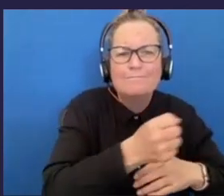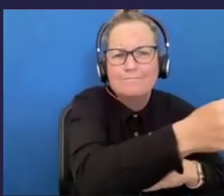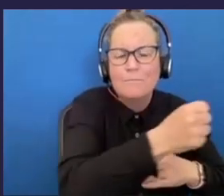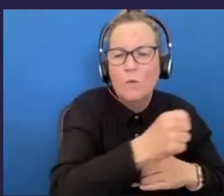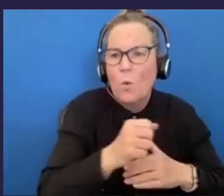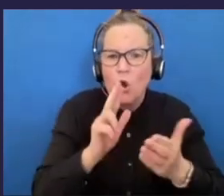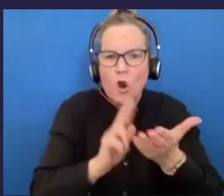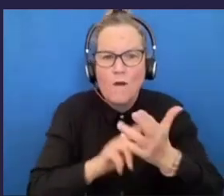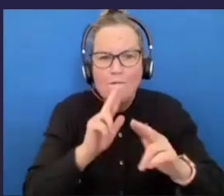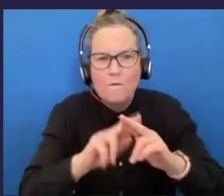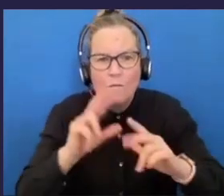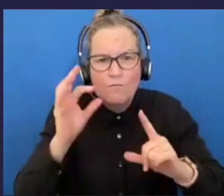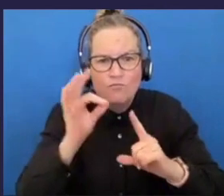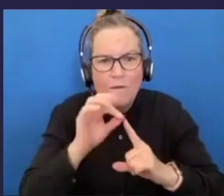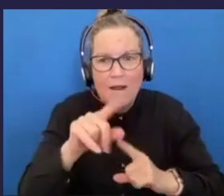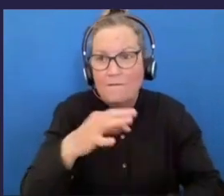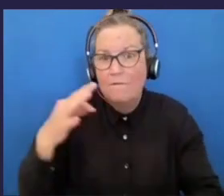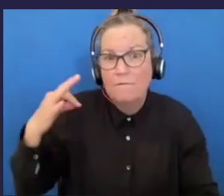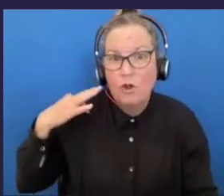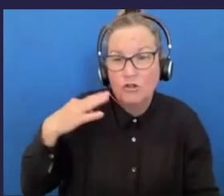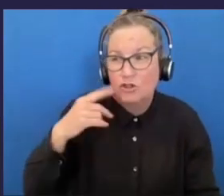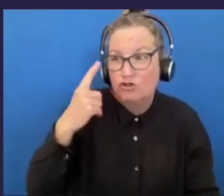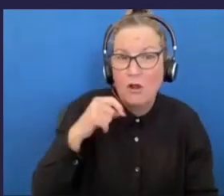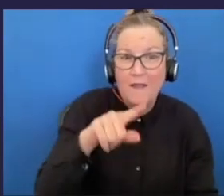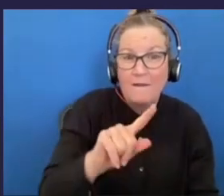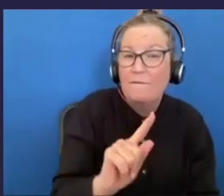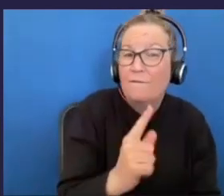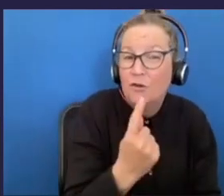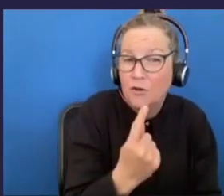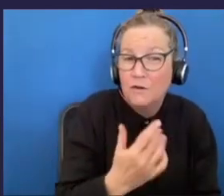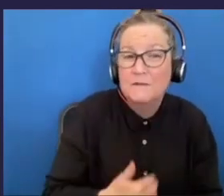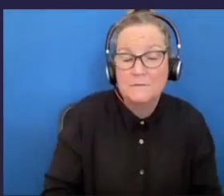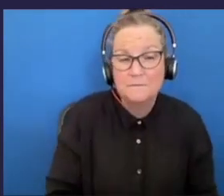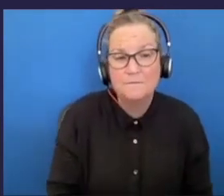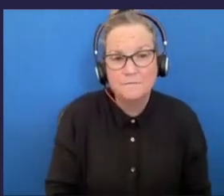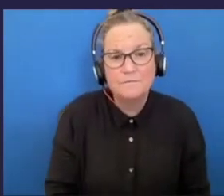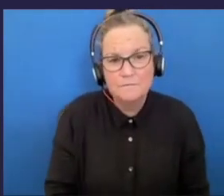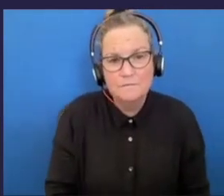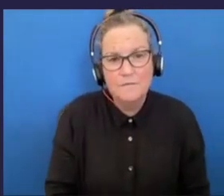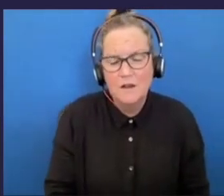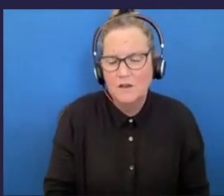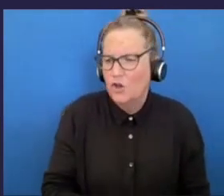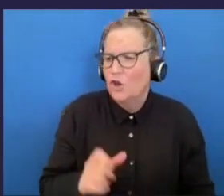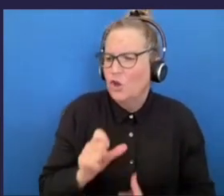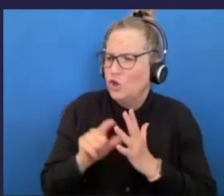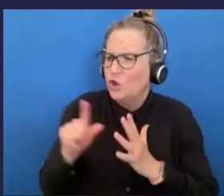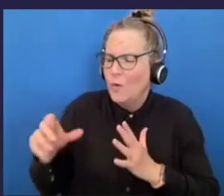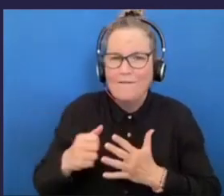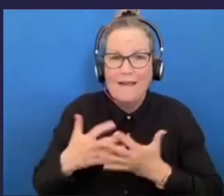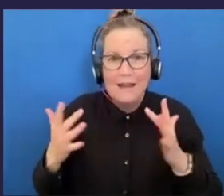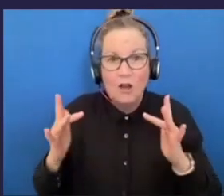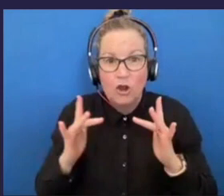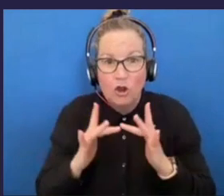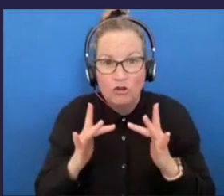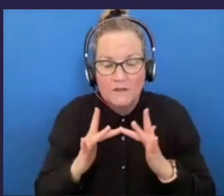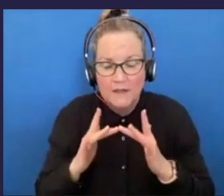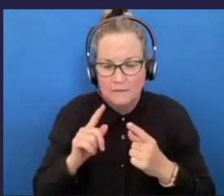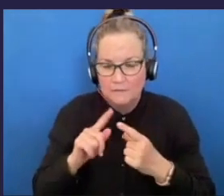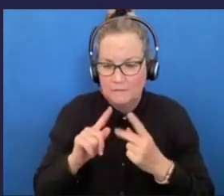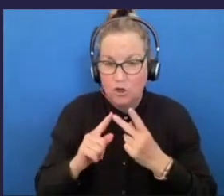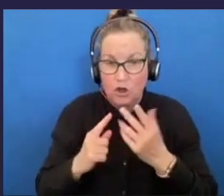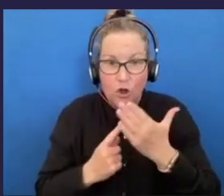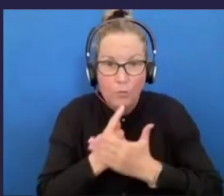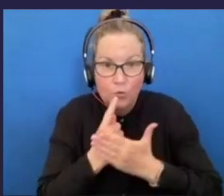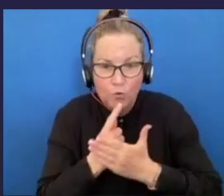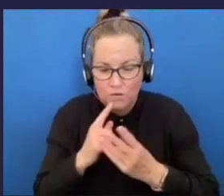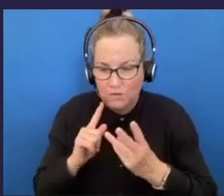has volunteers who help out? Maybe you could try that. So the question of do you have any contacts, opportunities or ideas has been really vital in helping us